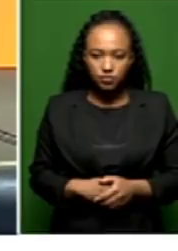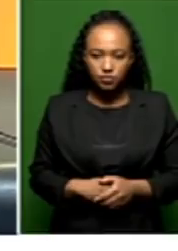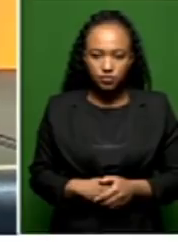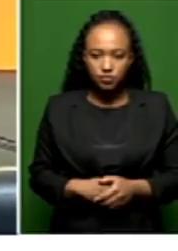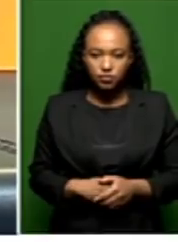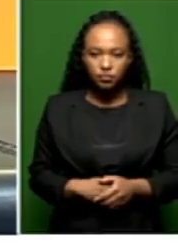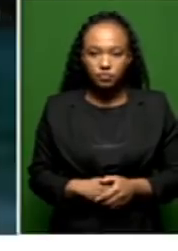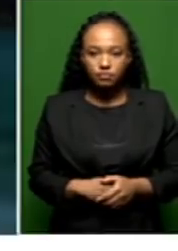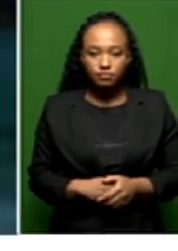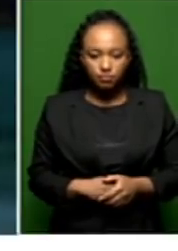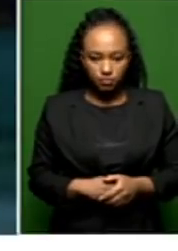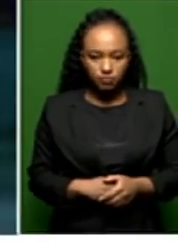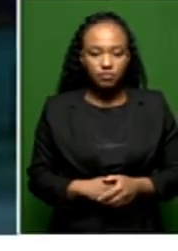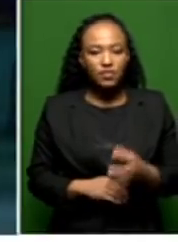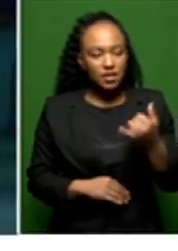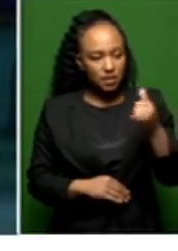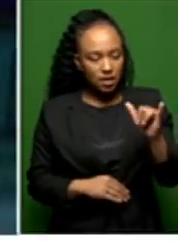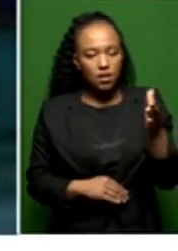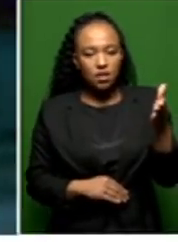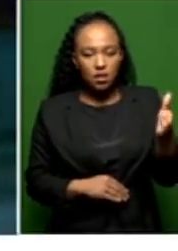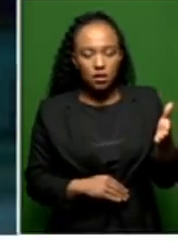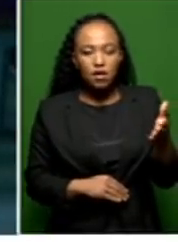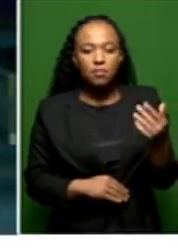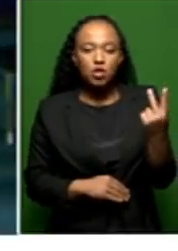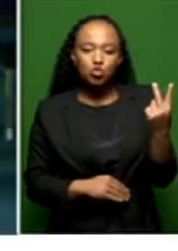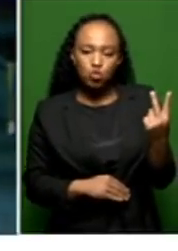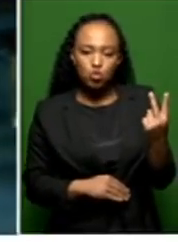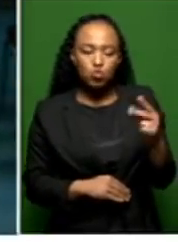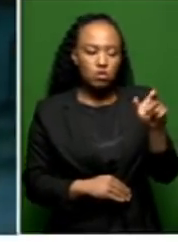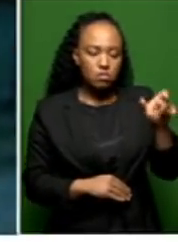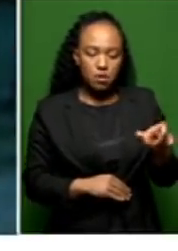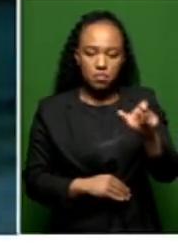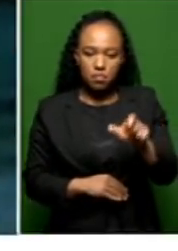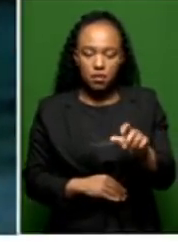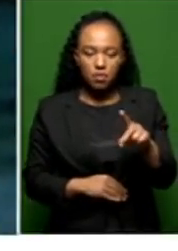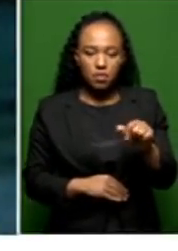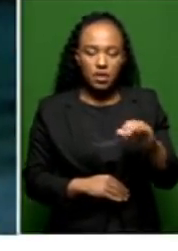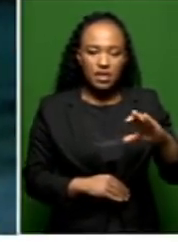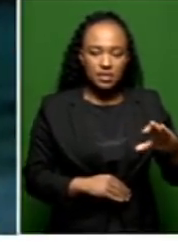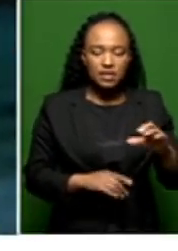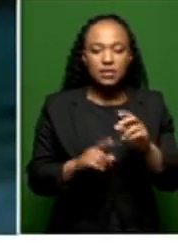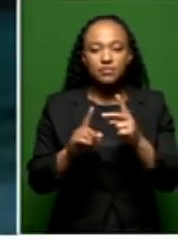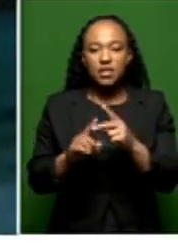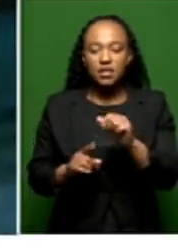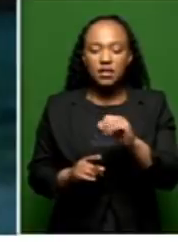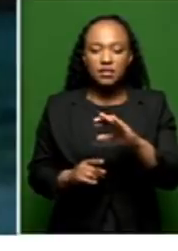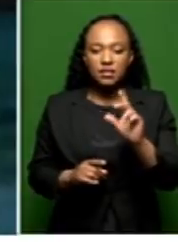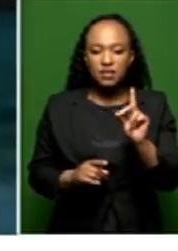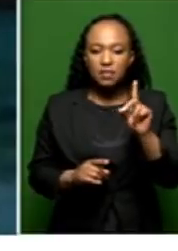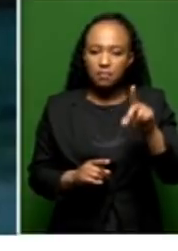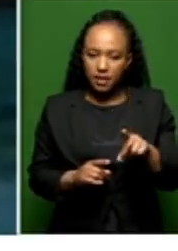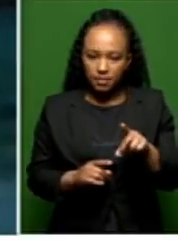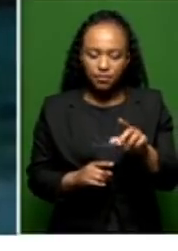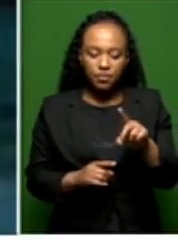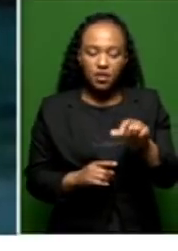Still here, and I have two guests. I have the PAC and also the ACDP. PAC, it